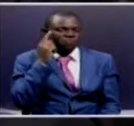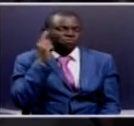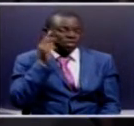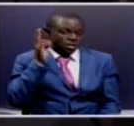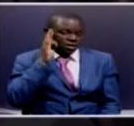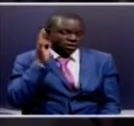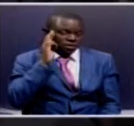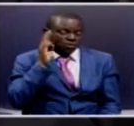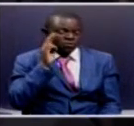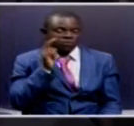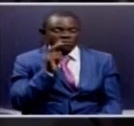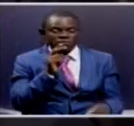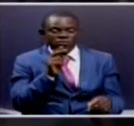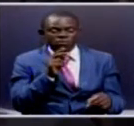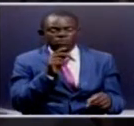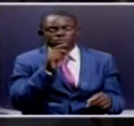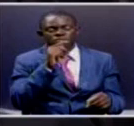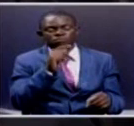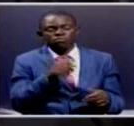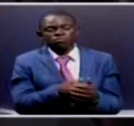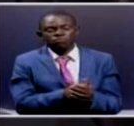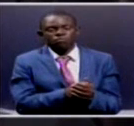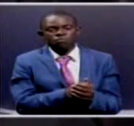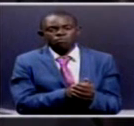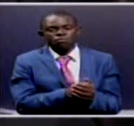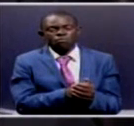under the auspices of reconciliation. I would rather be at home.